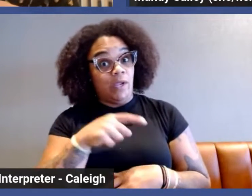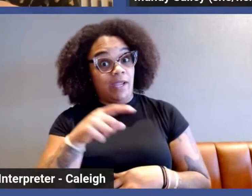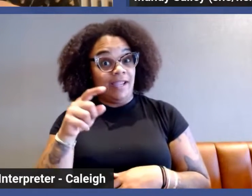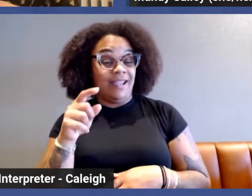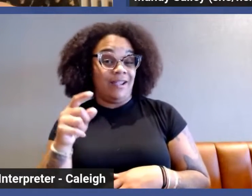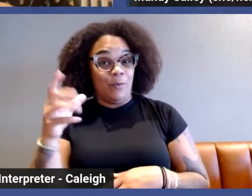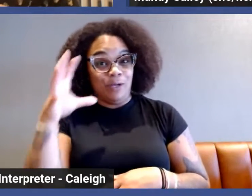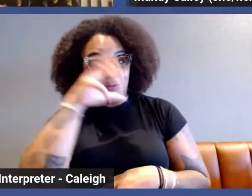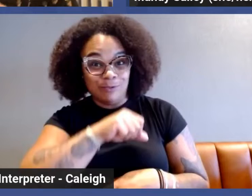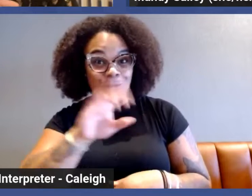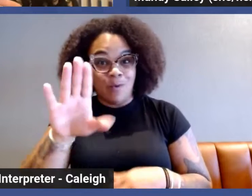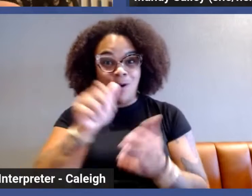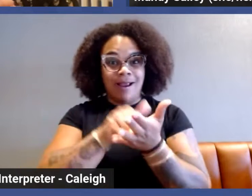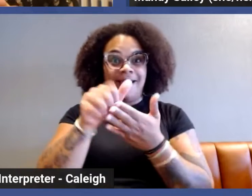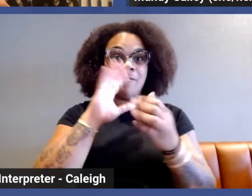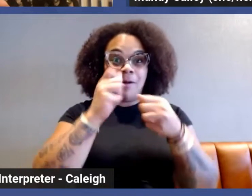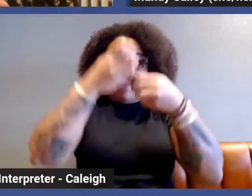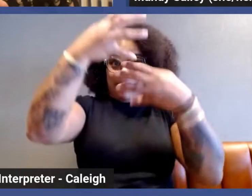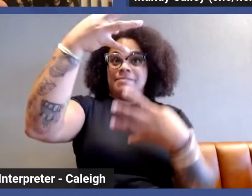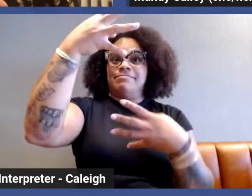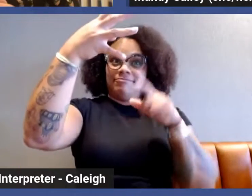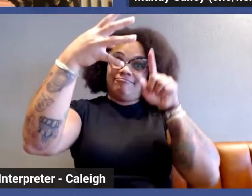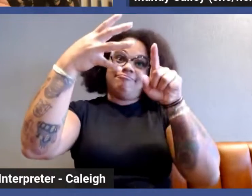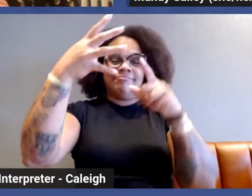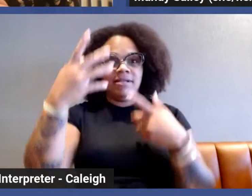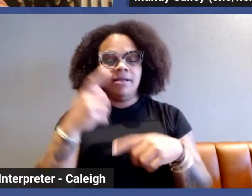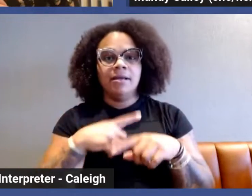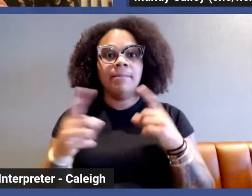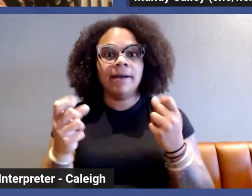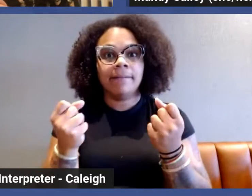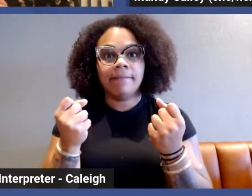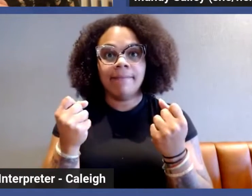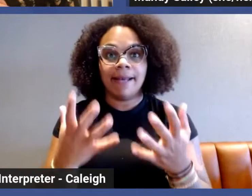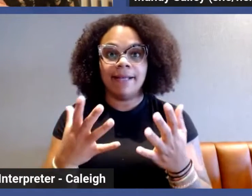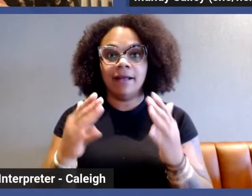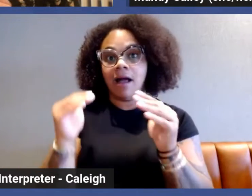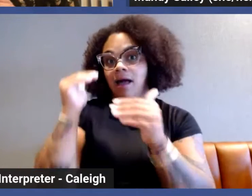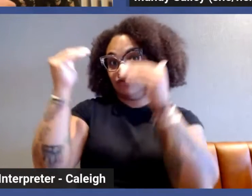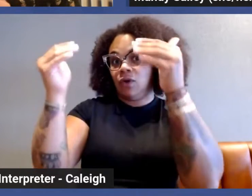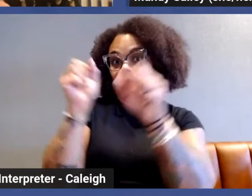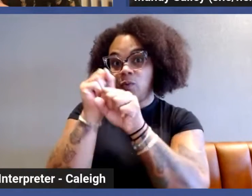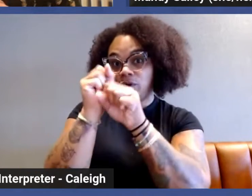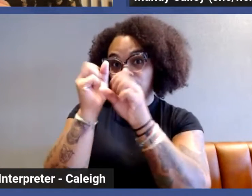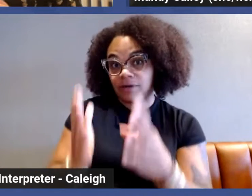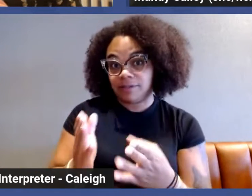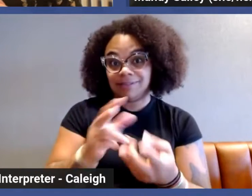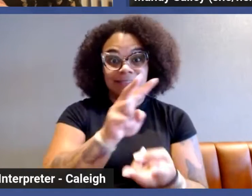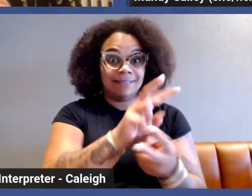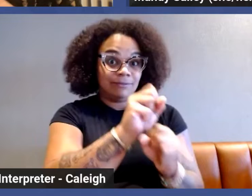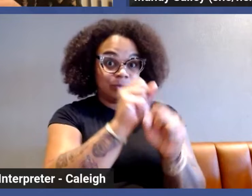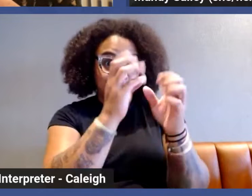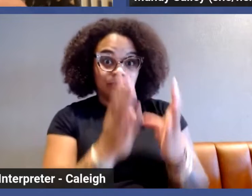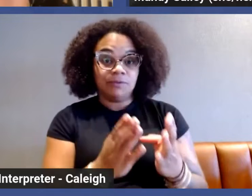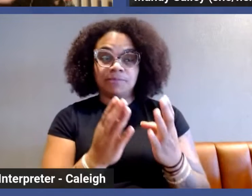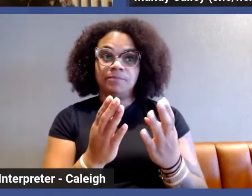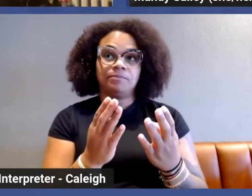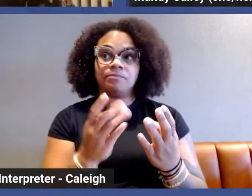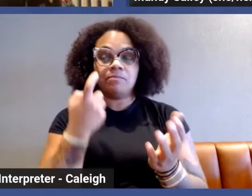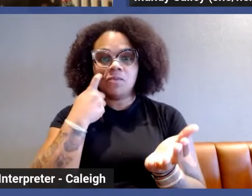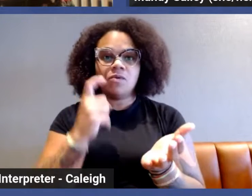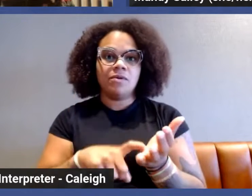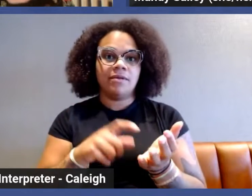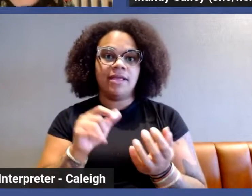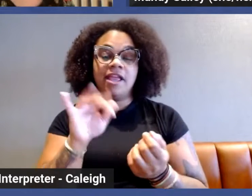other accounts would show up. But a lot of adult workers and sex workers will find, like, unless you know